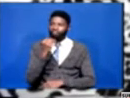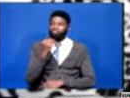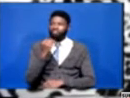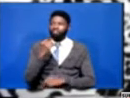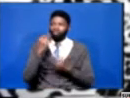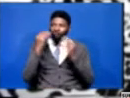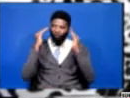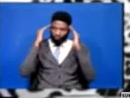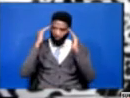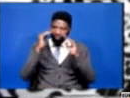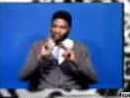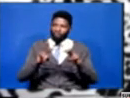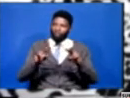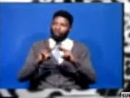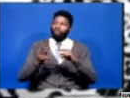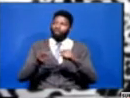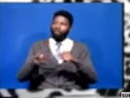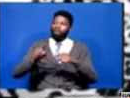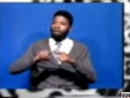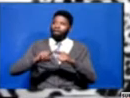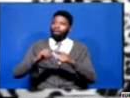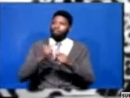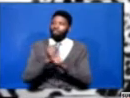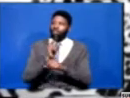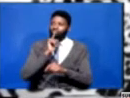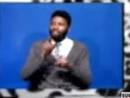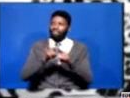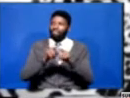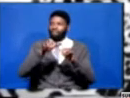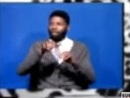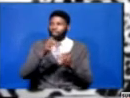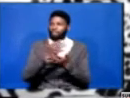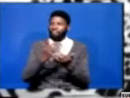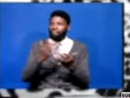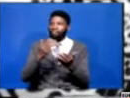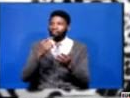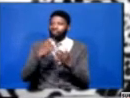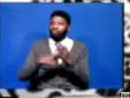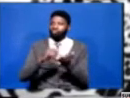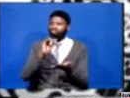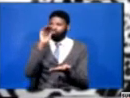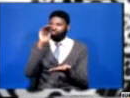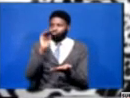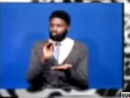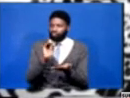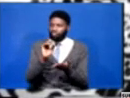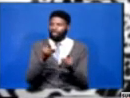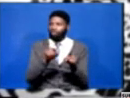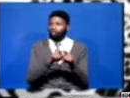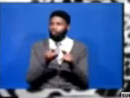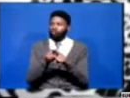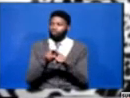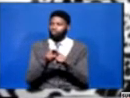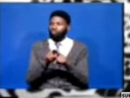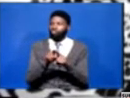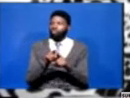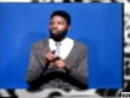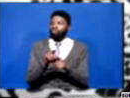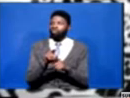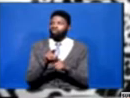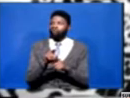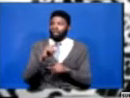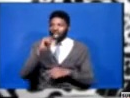and also ensuring that farm inputs are subsidized. Then, of course, one of the key roles of the county government is